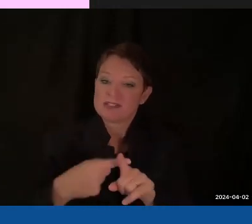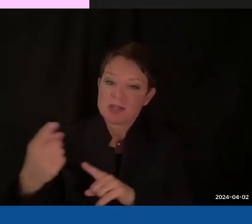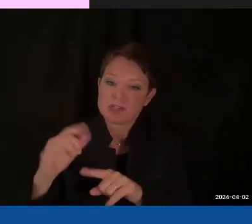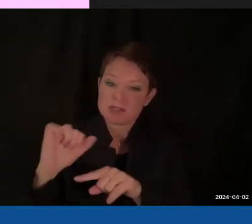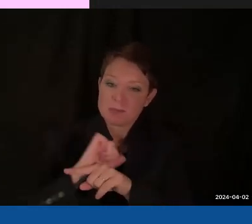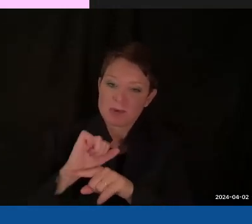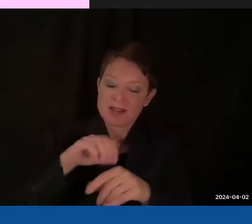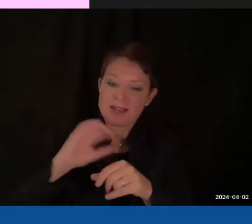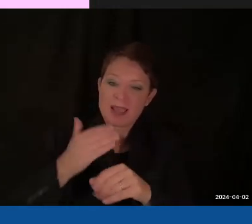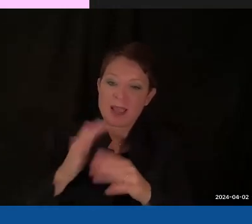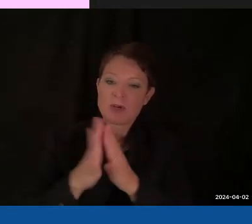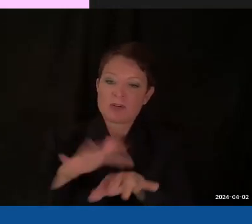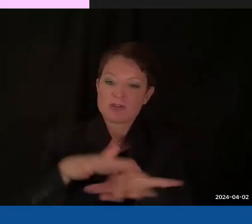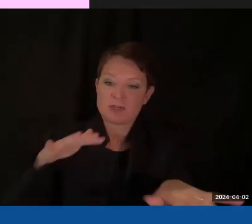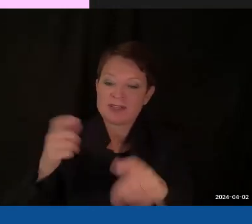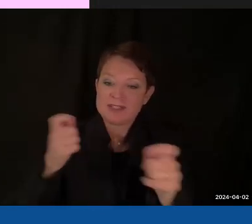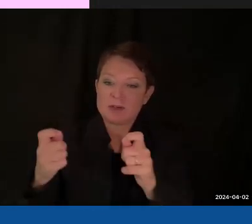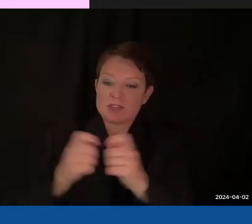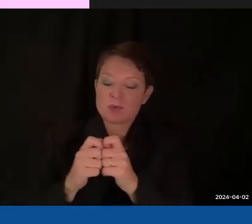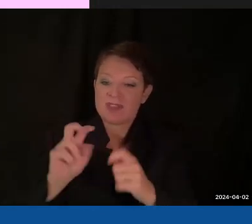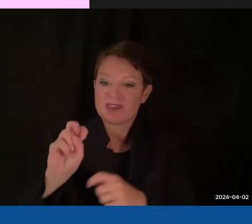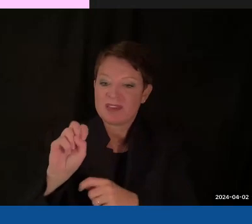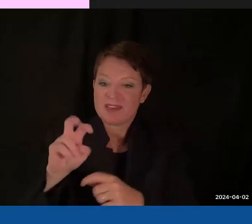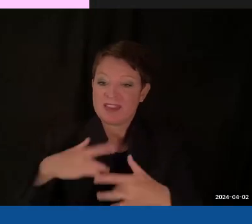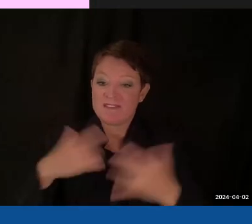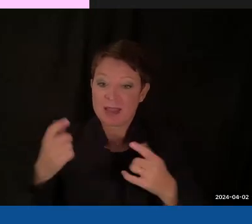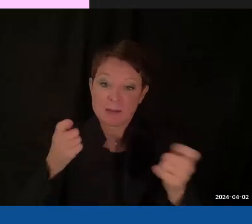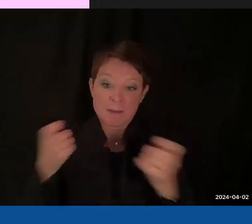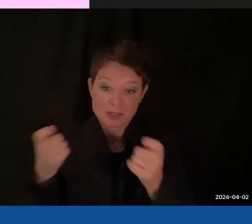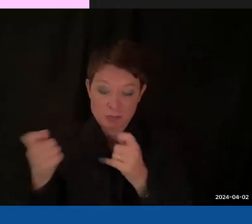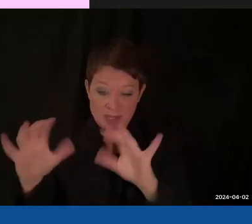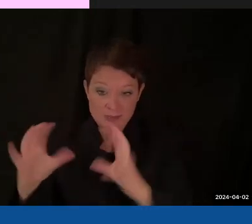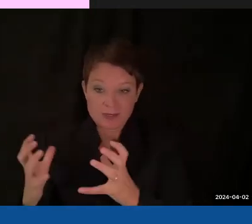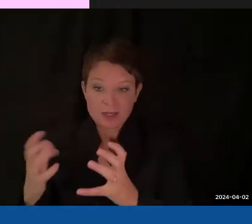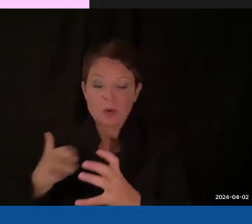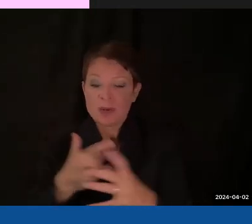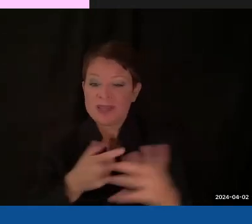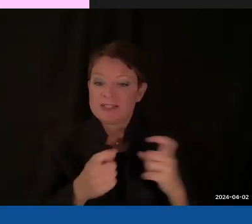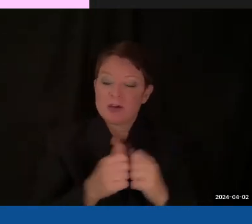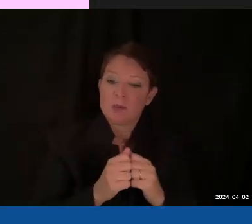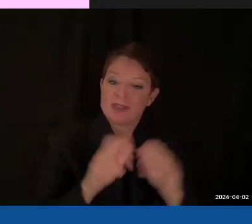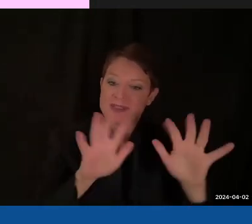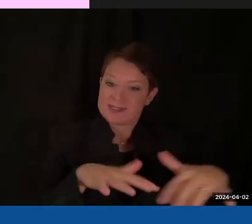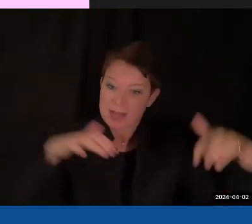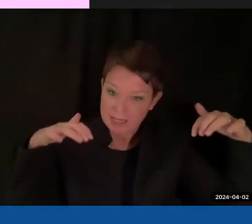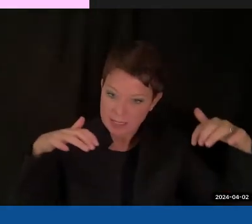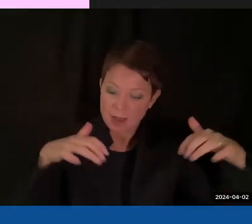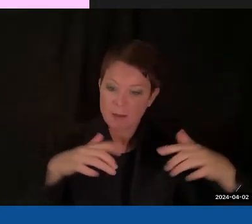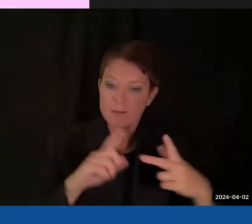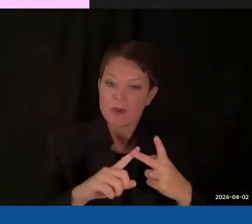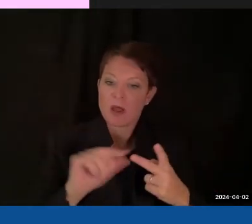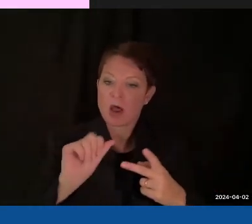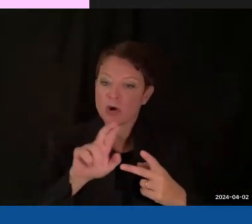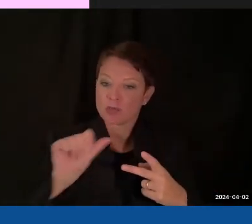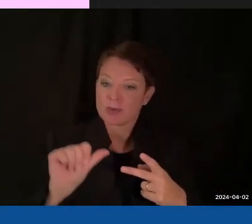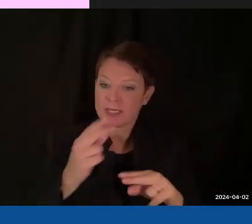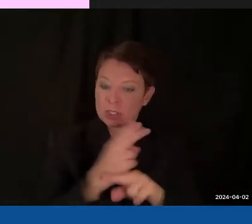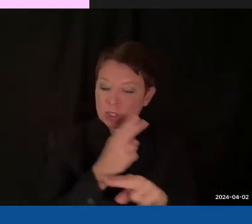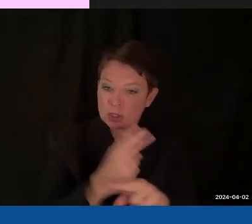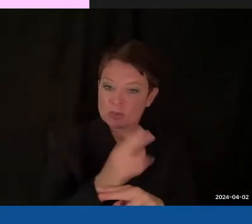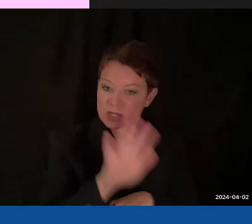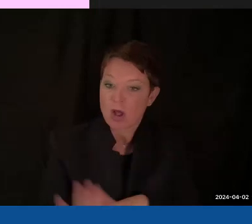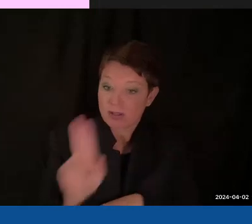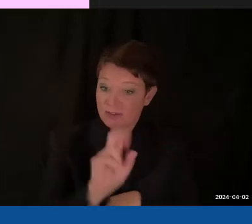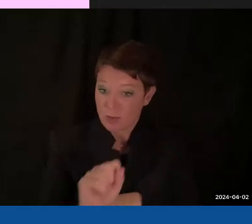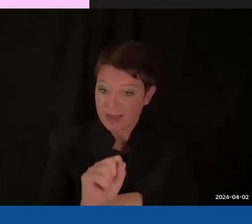within our traffic transportation that deals with event management. So we deal with a lot of stadiums, a lot of arena uses across